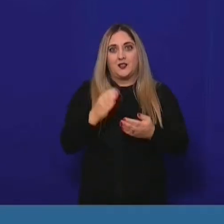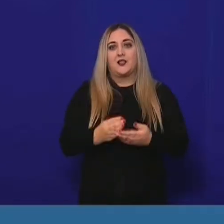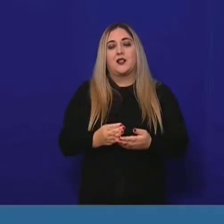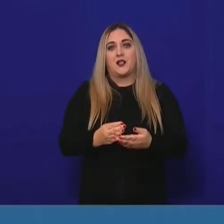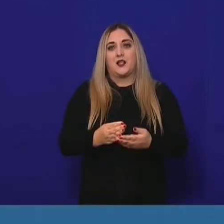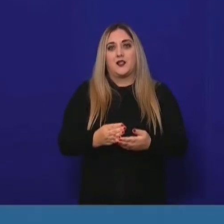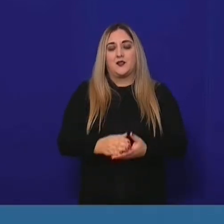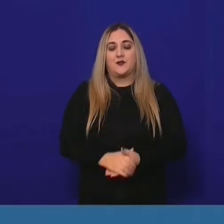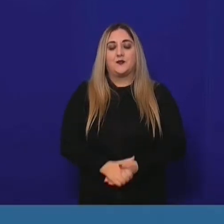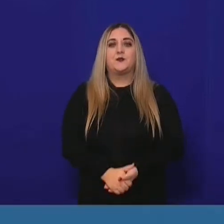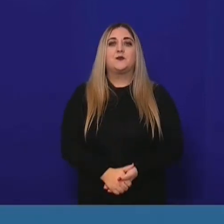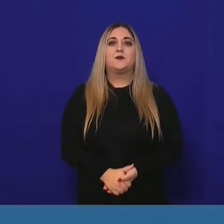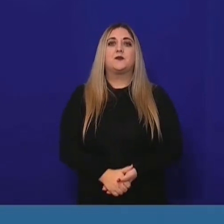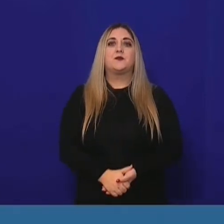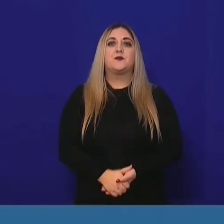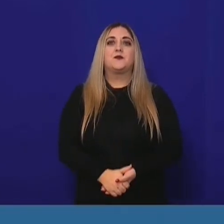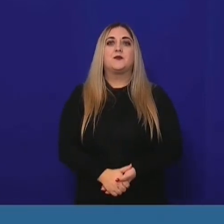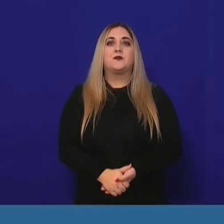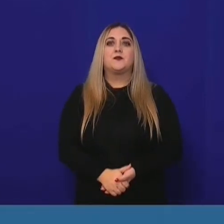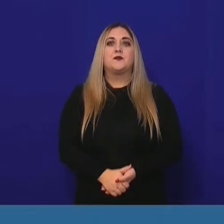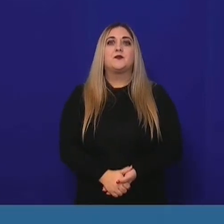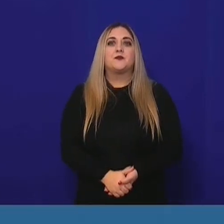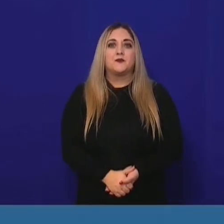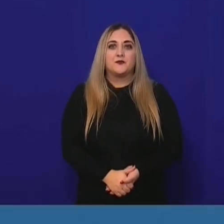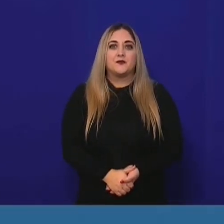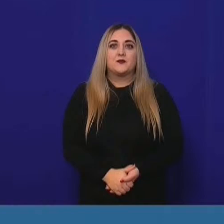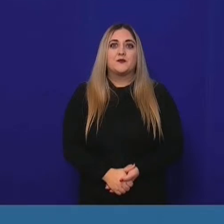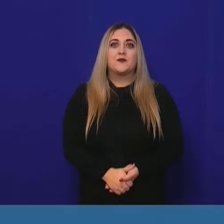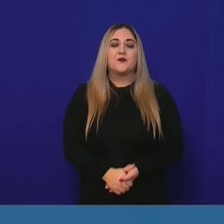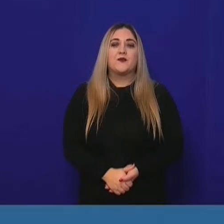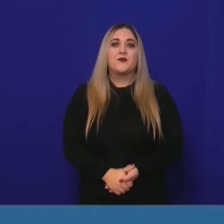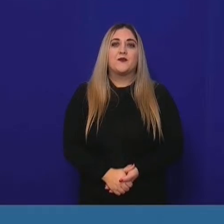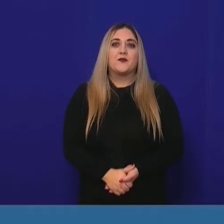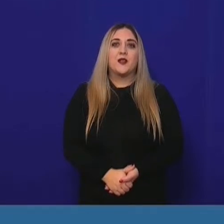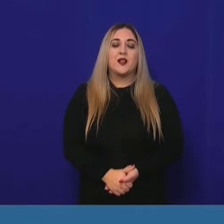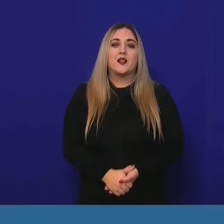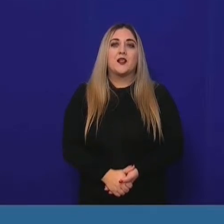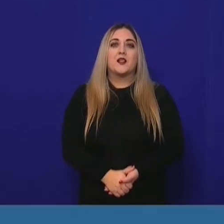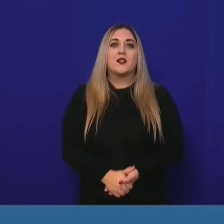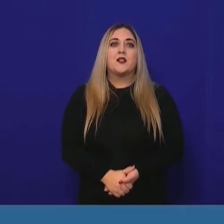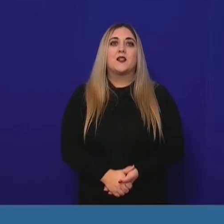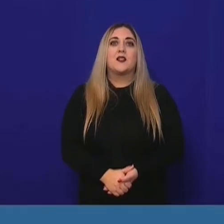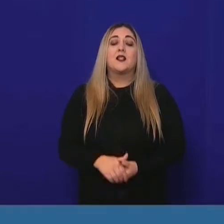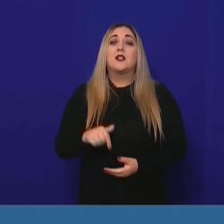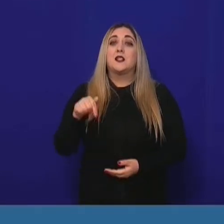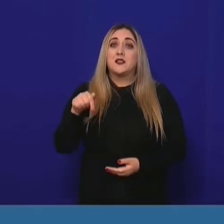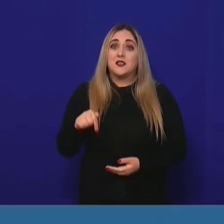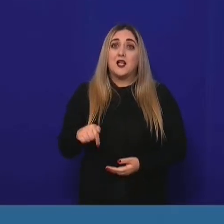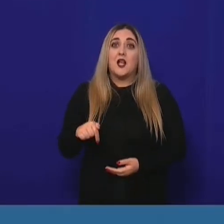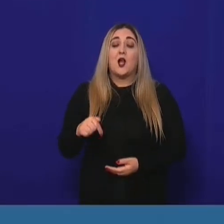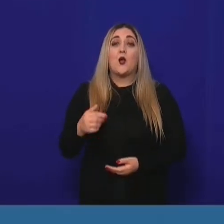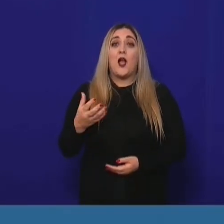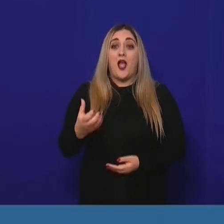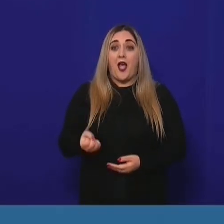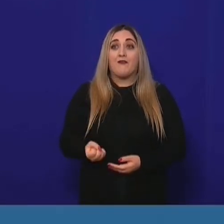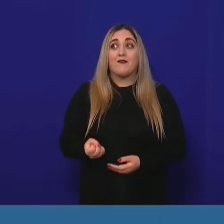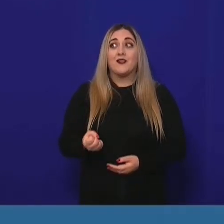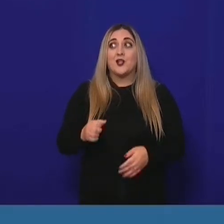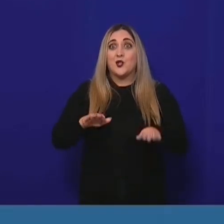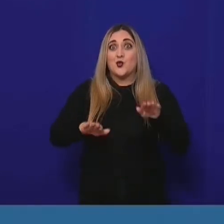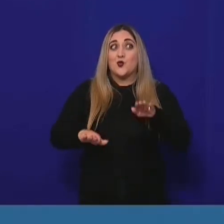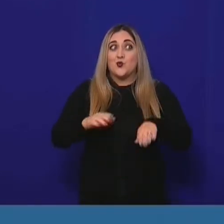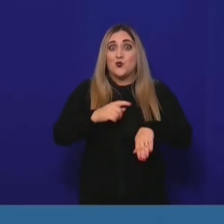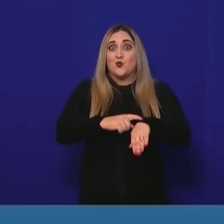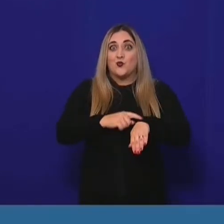and avoid gatherings. And with this, we now have the vaccine, which